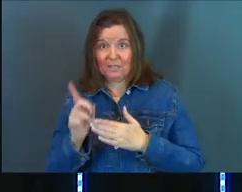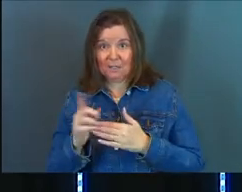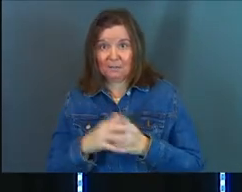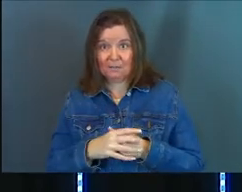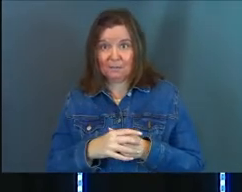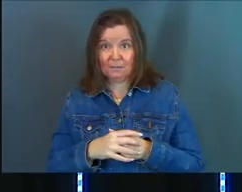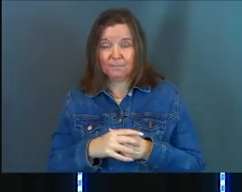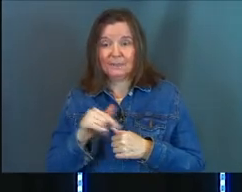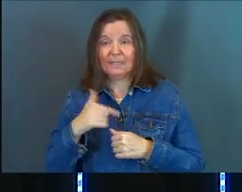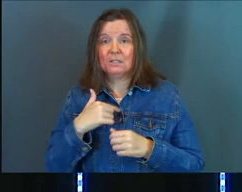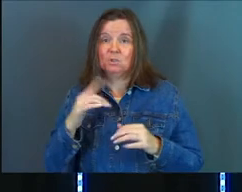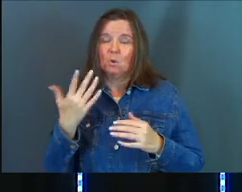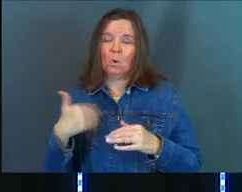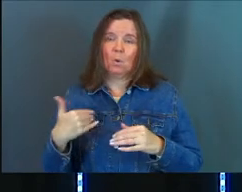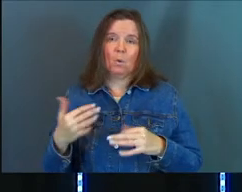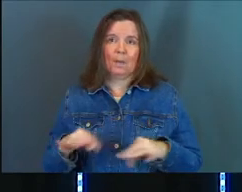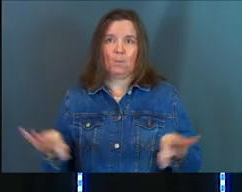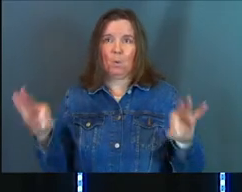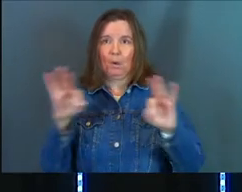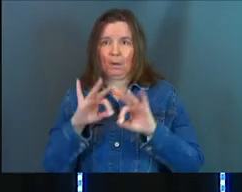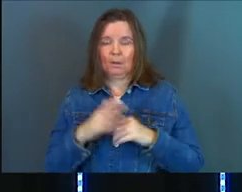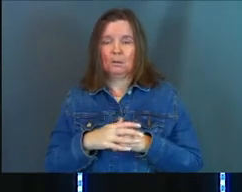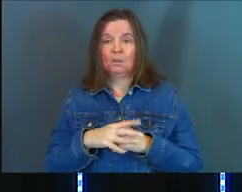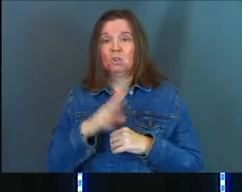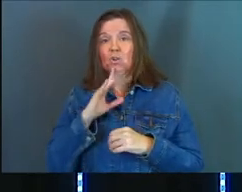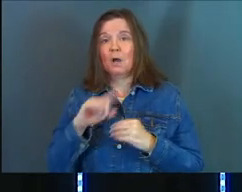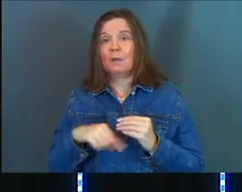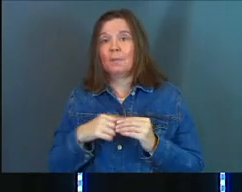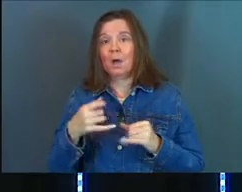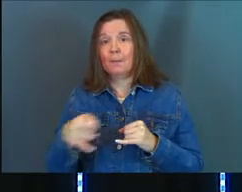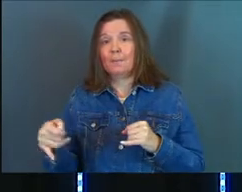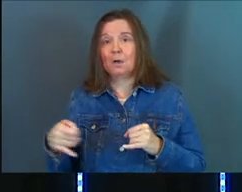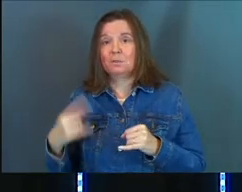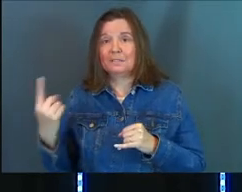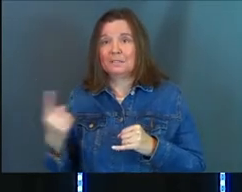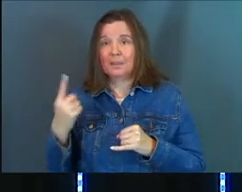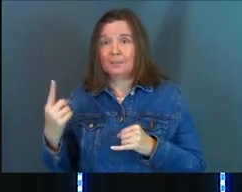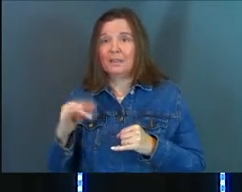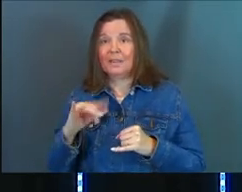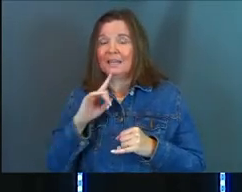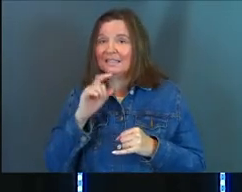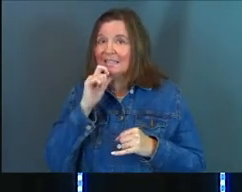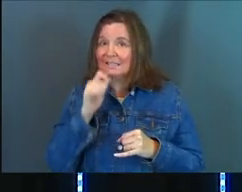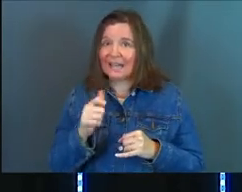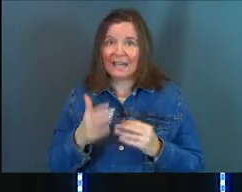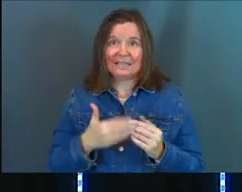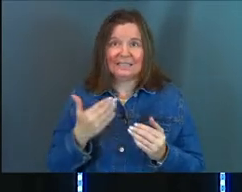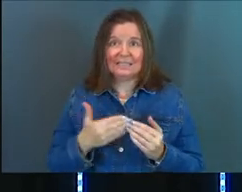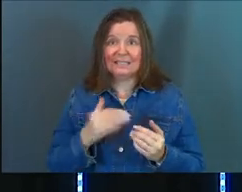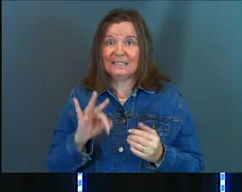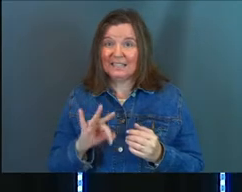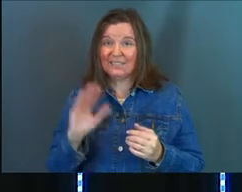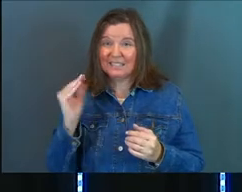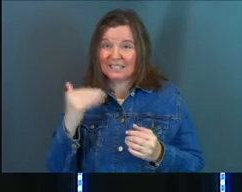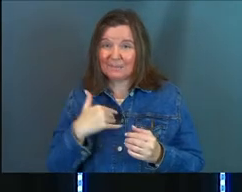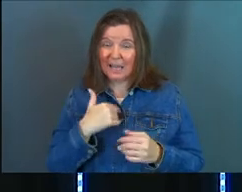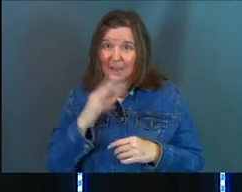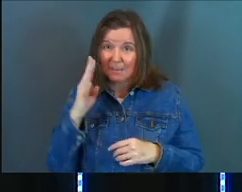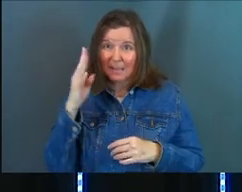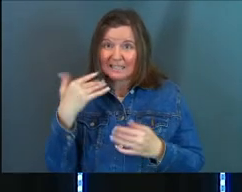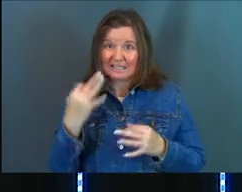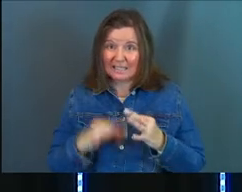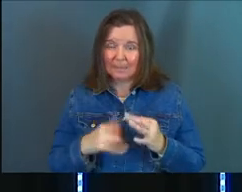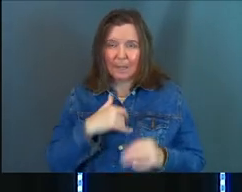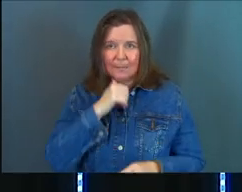second? Because this is so, so important. Talking about boundaries is something that is not easy. And if it seems like I'm making